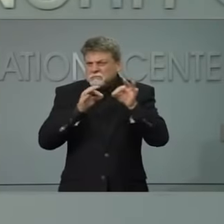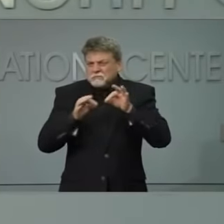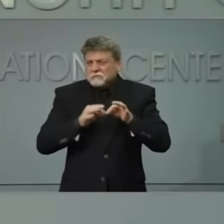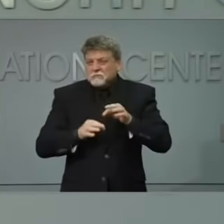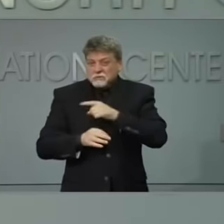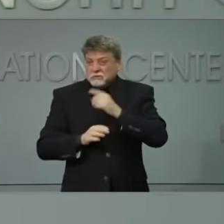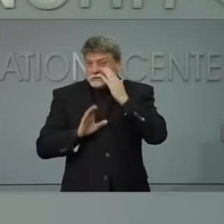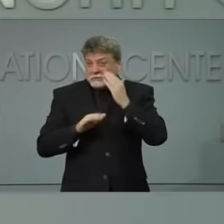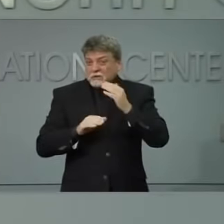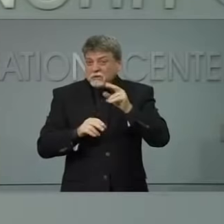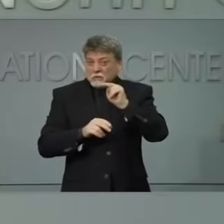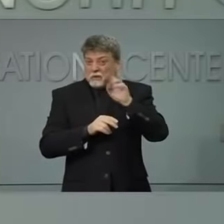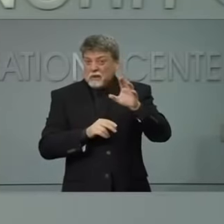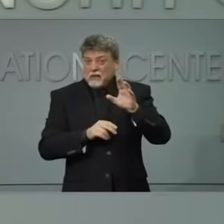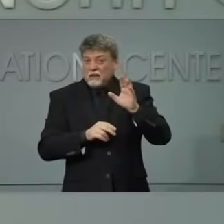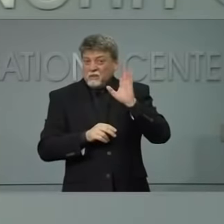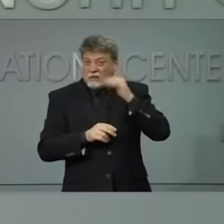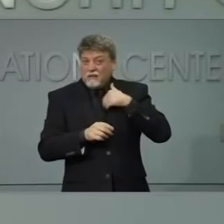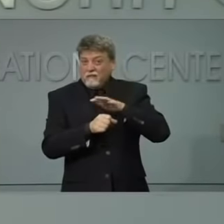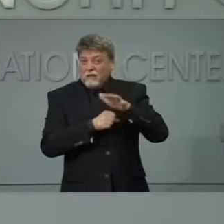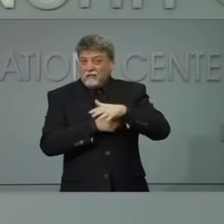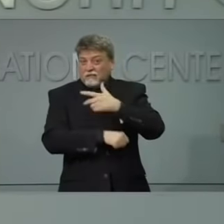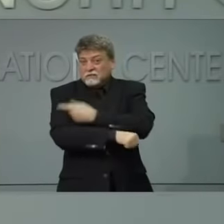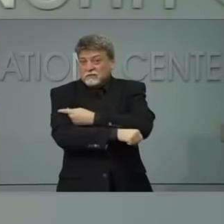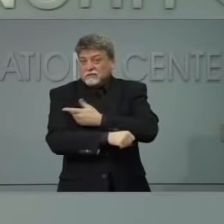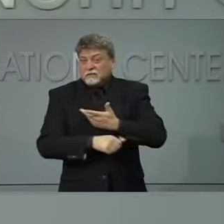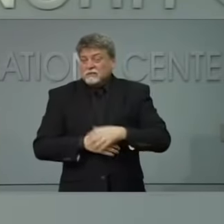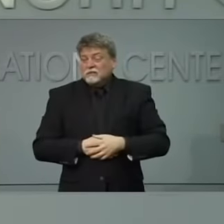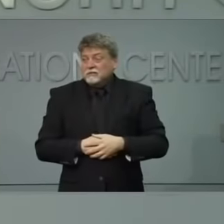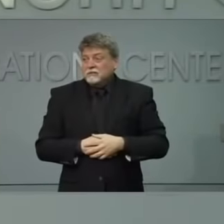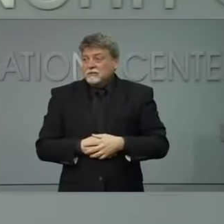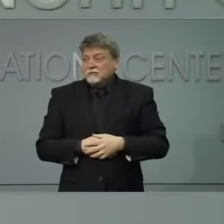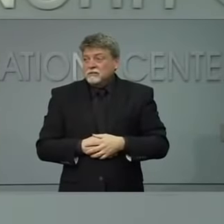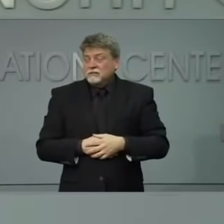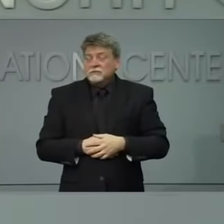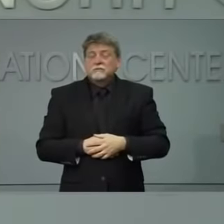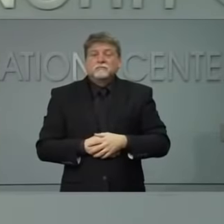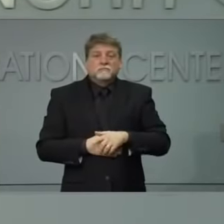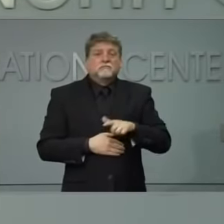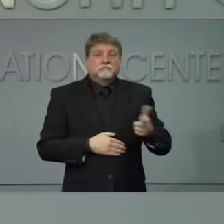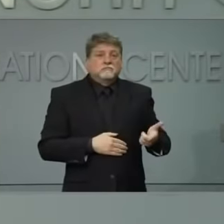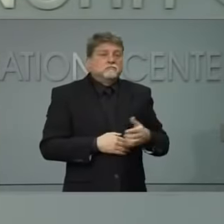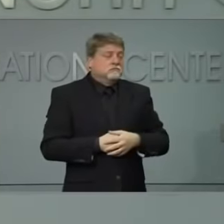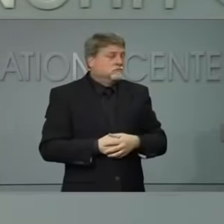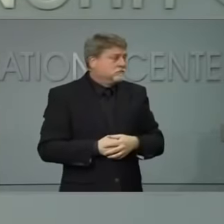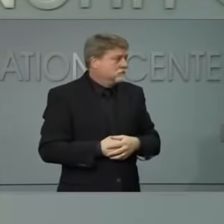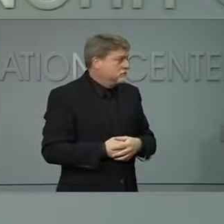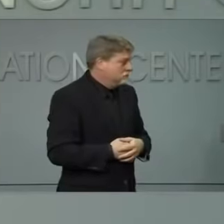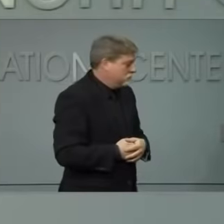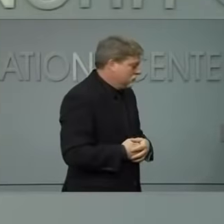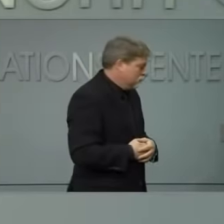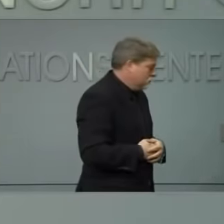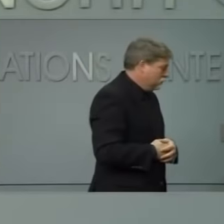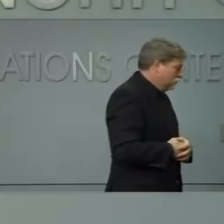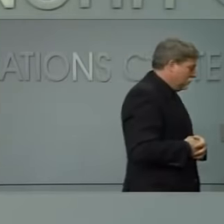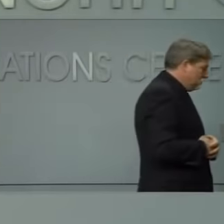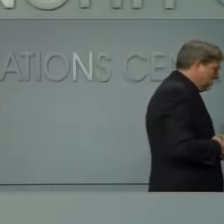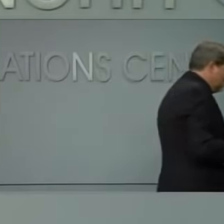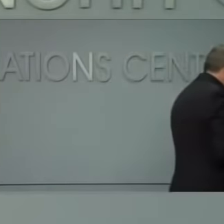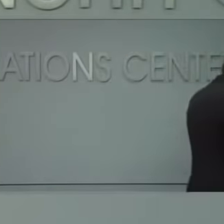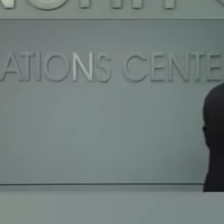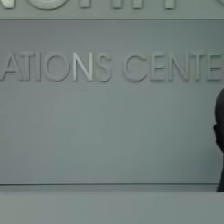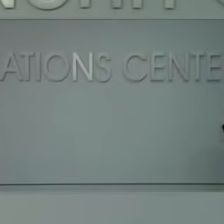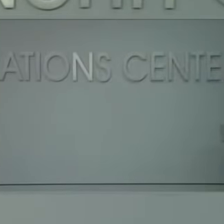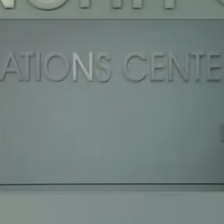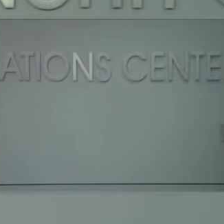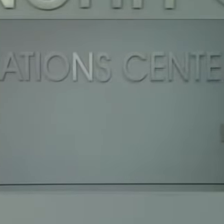anticipate that North Carolina will be affected by that reported shortage. We have worked very hard to put what I believe